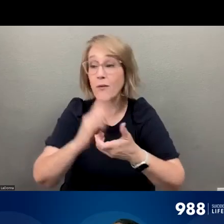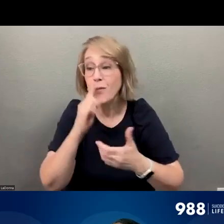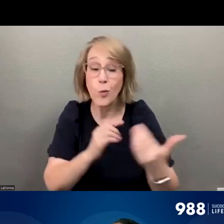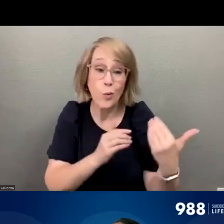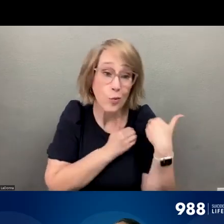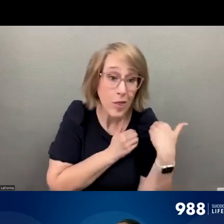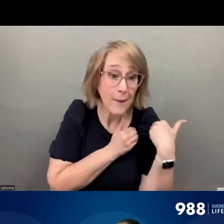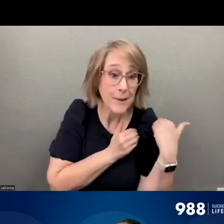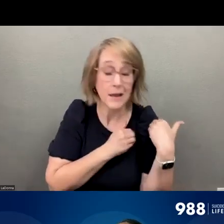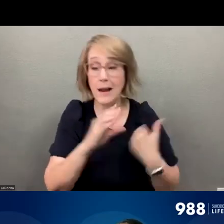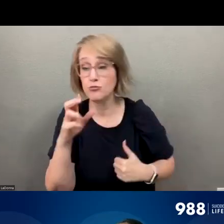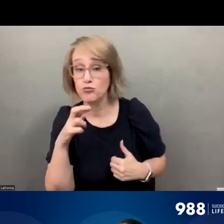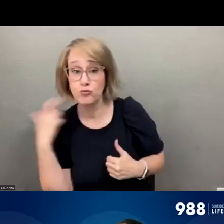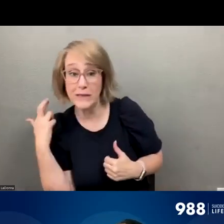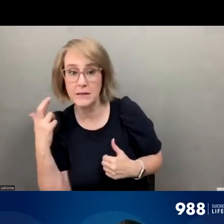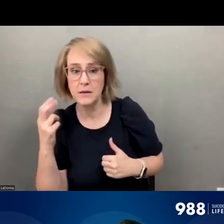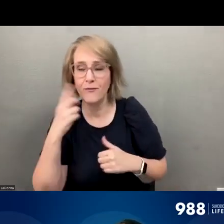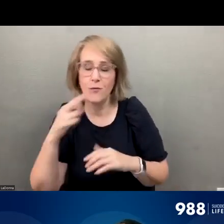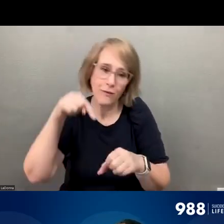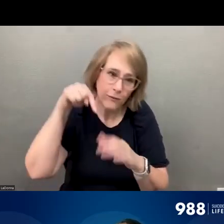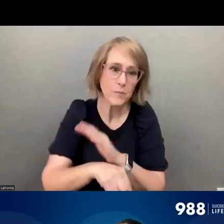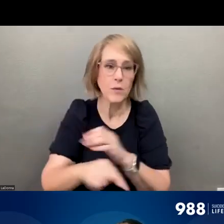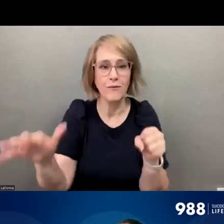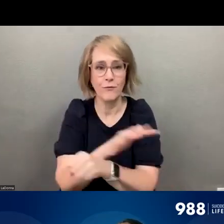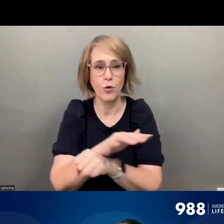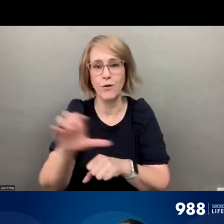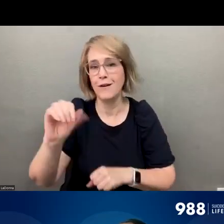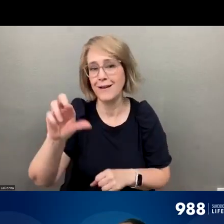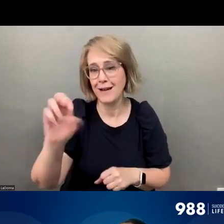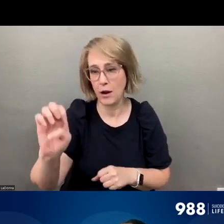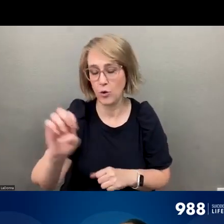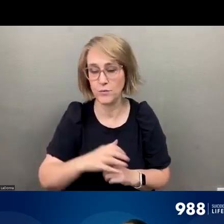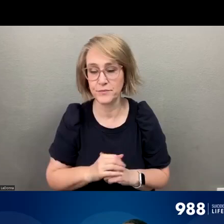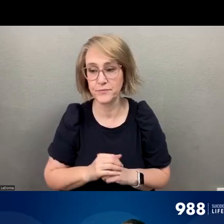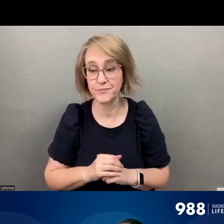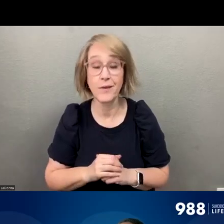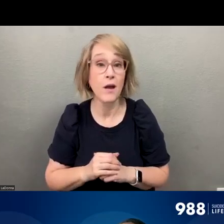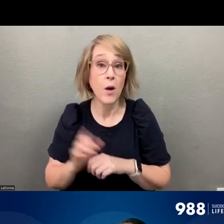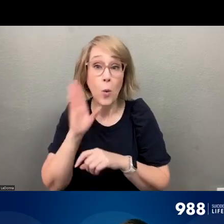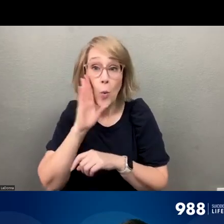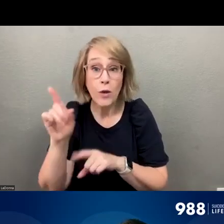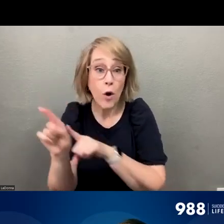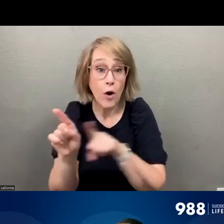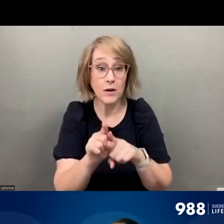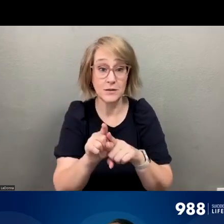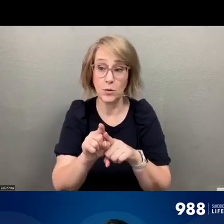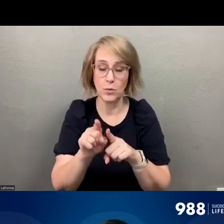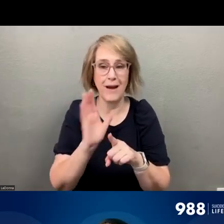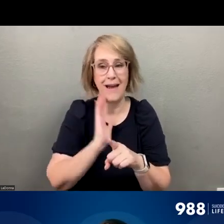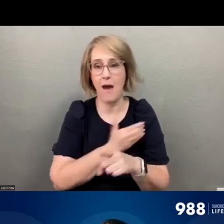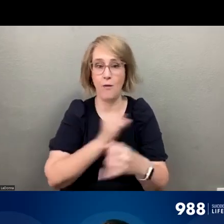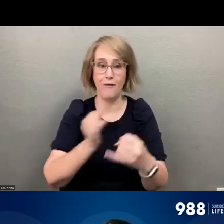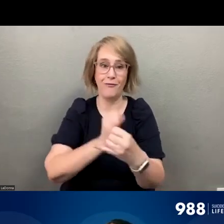when delivering comprehensive crisis care. This is also going to be the final episode of this